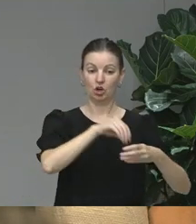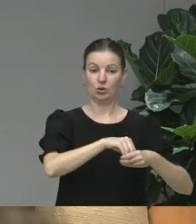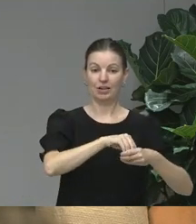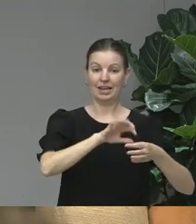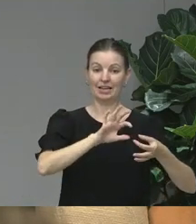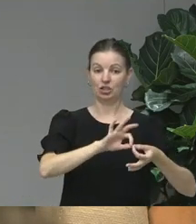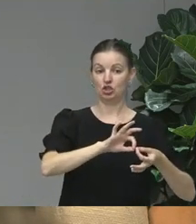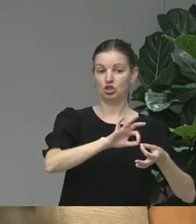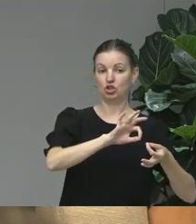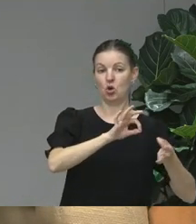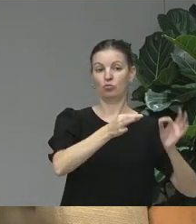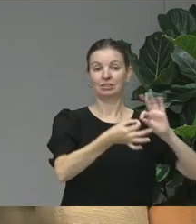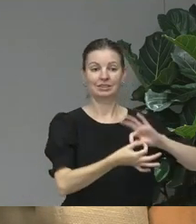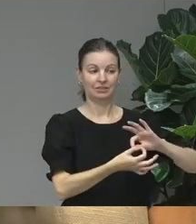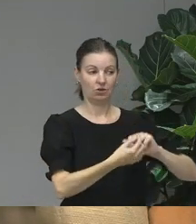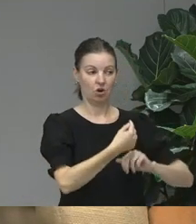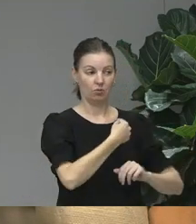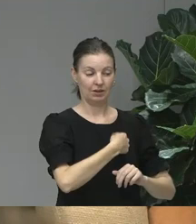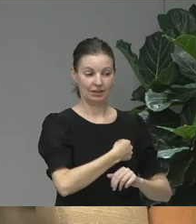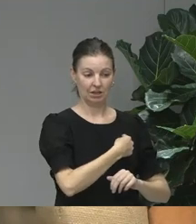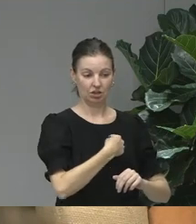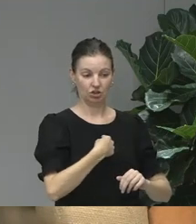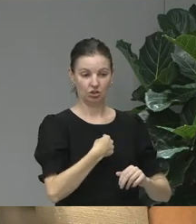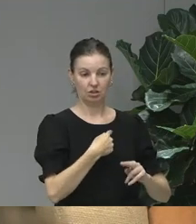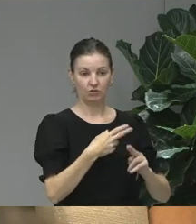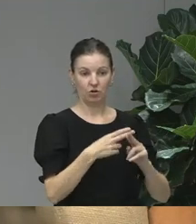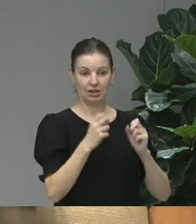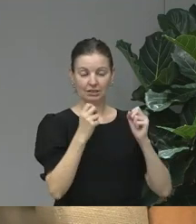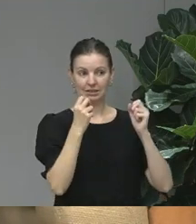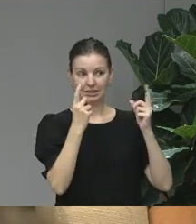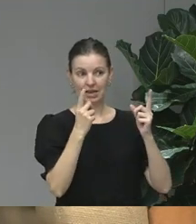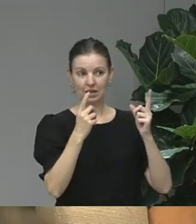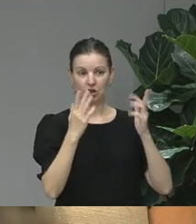the understanding of the human rights world,